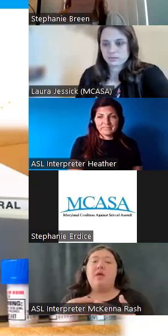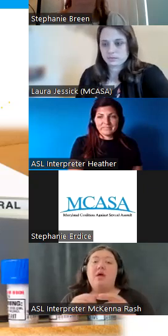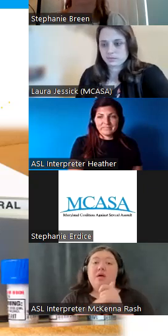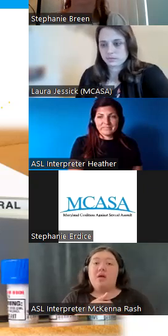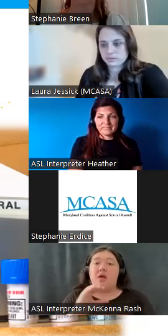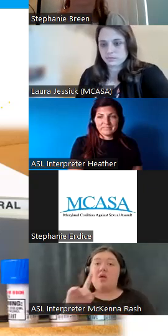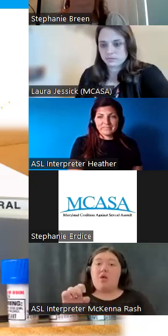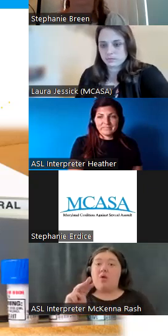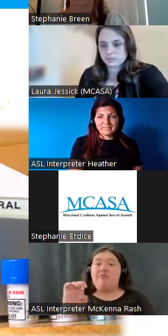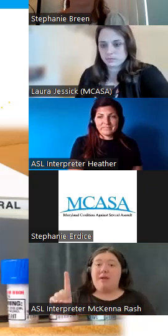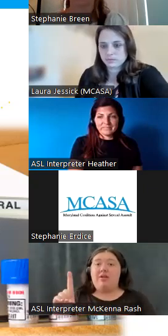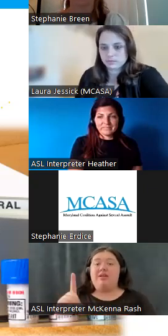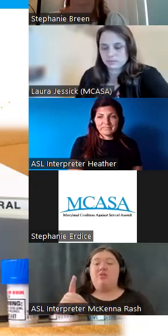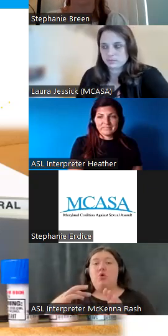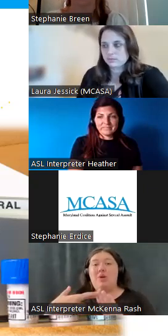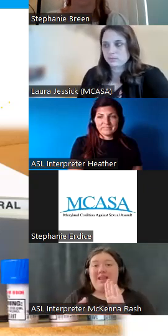Maryland Regulations